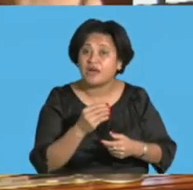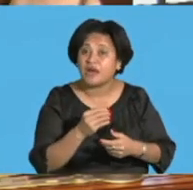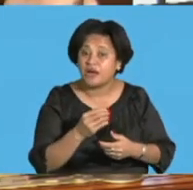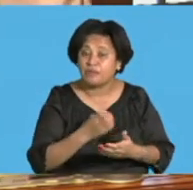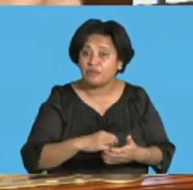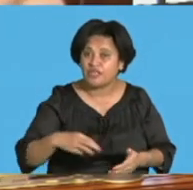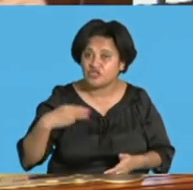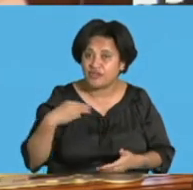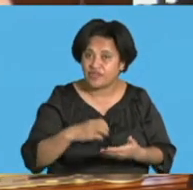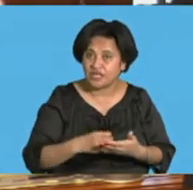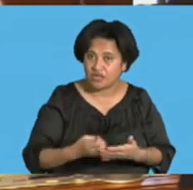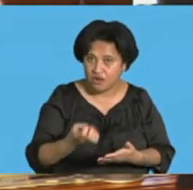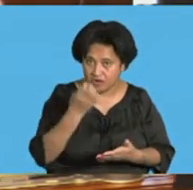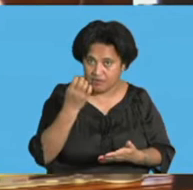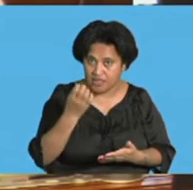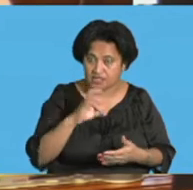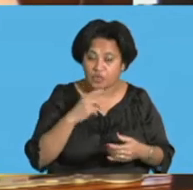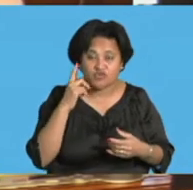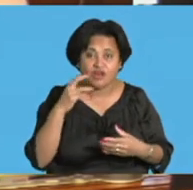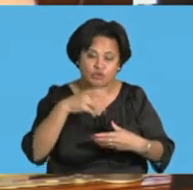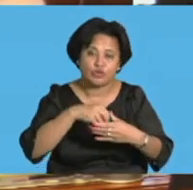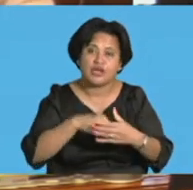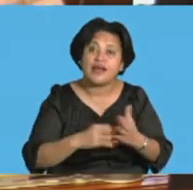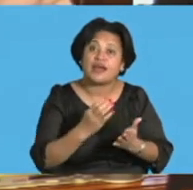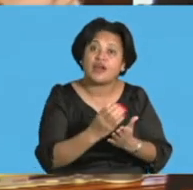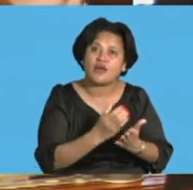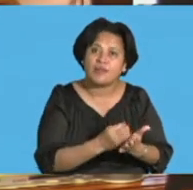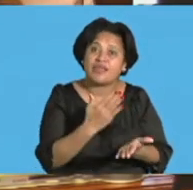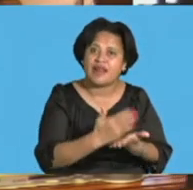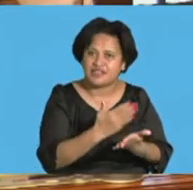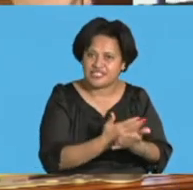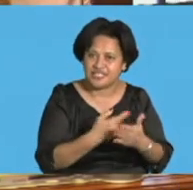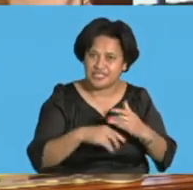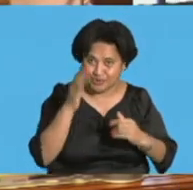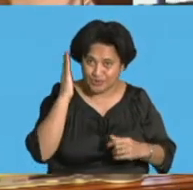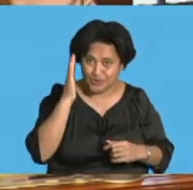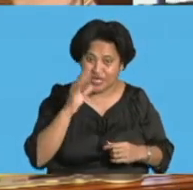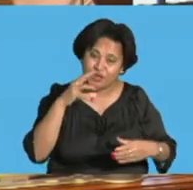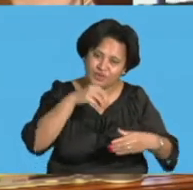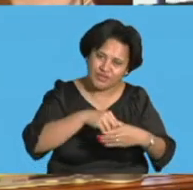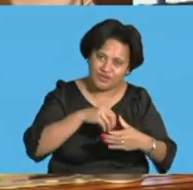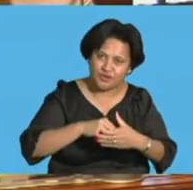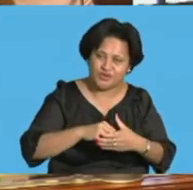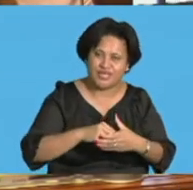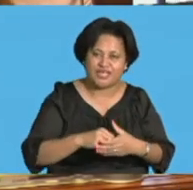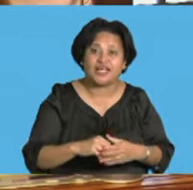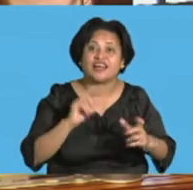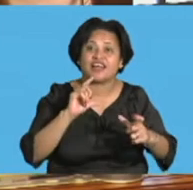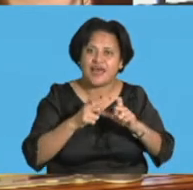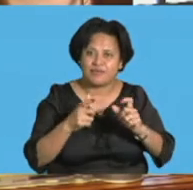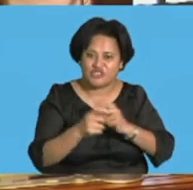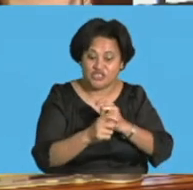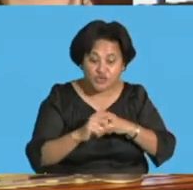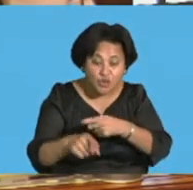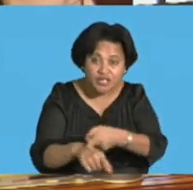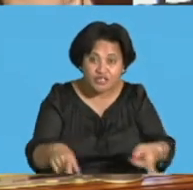augment the climate change curriculum, which runs from upper primary into secondary. We want, Mr. Speaker, to ensure that the